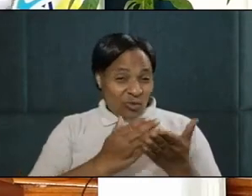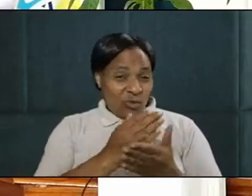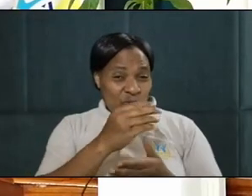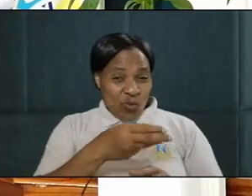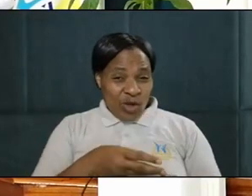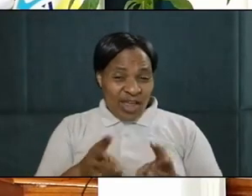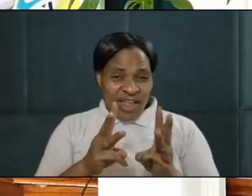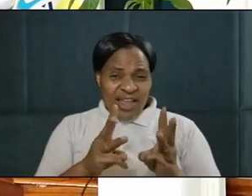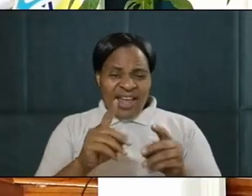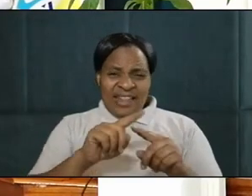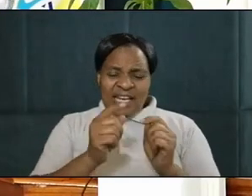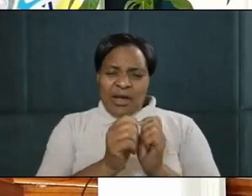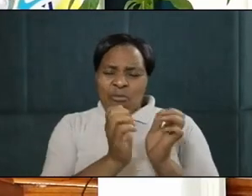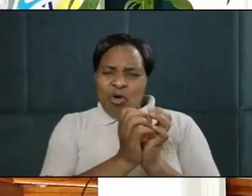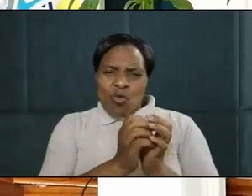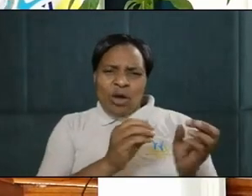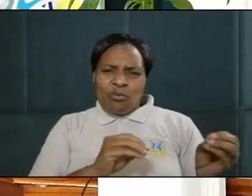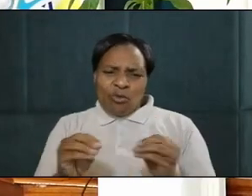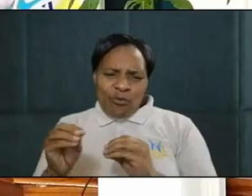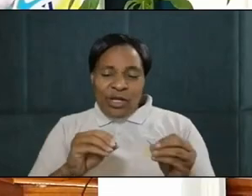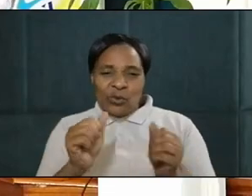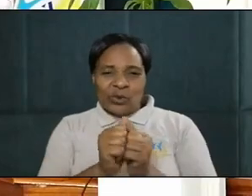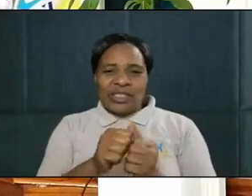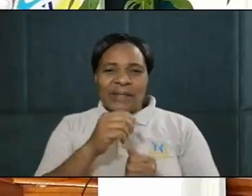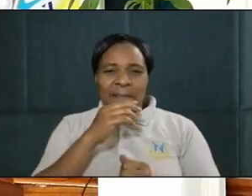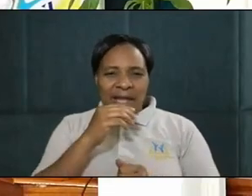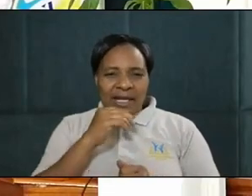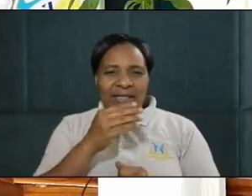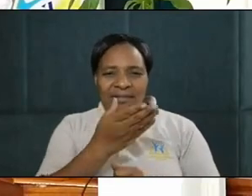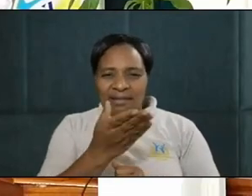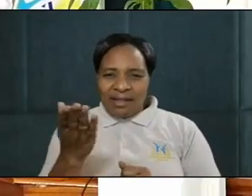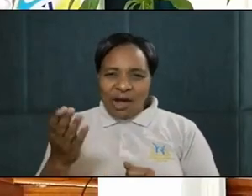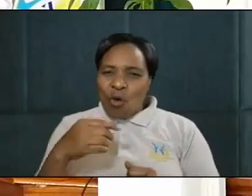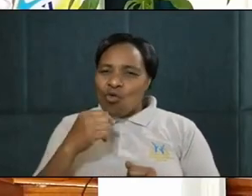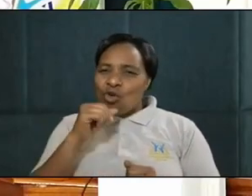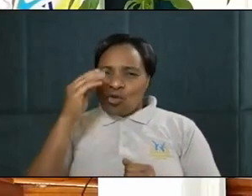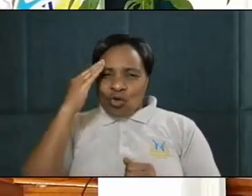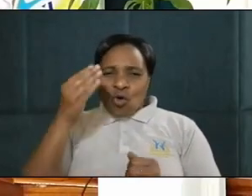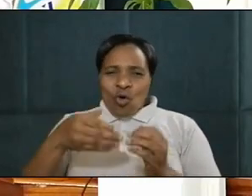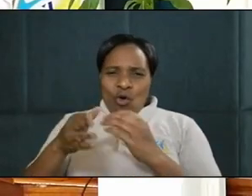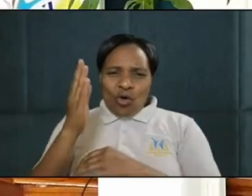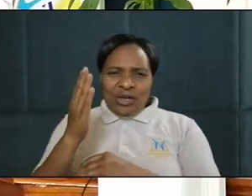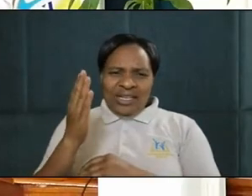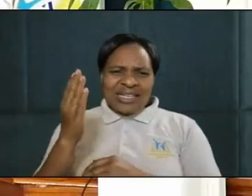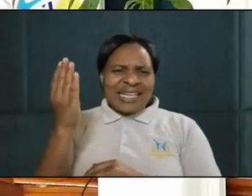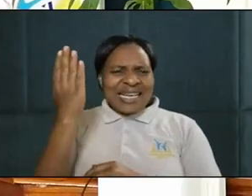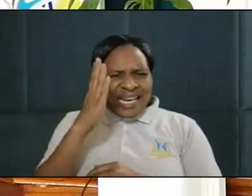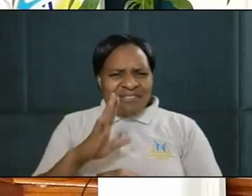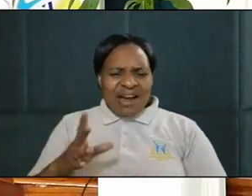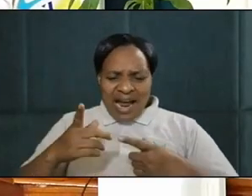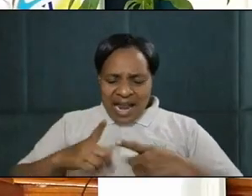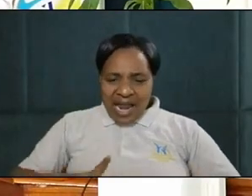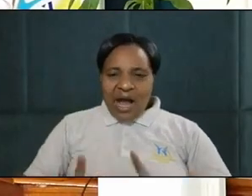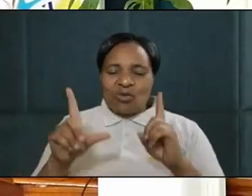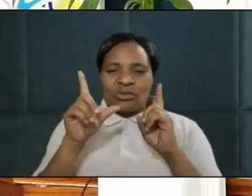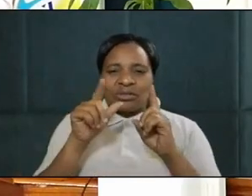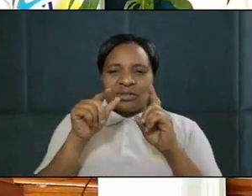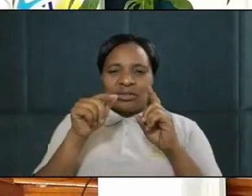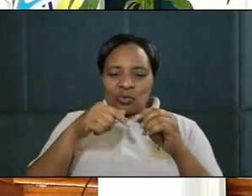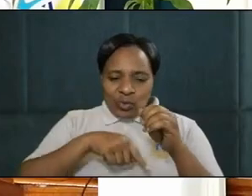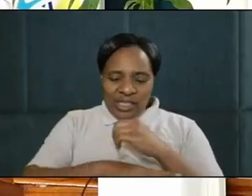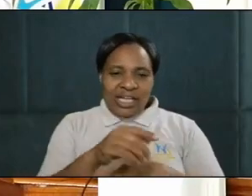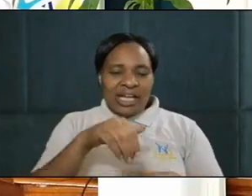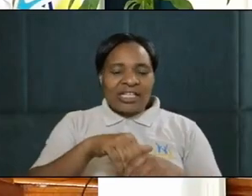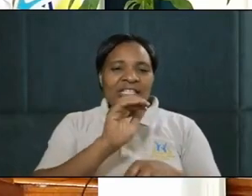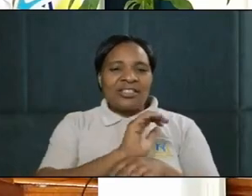was moving with this man, a Gentile, into the temple, while the Gentiles were never allowed to get into the